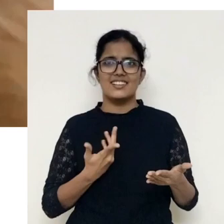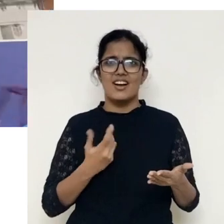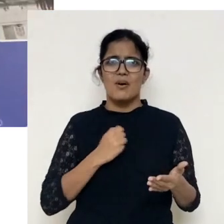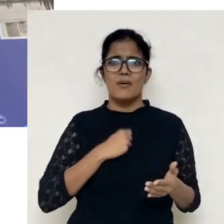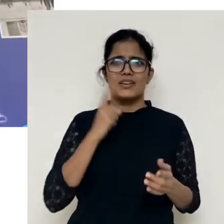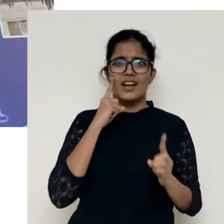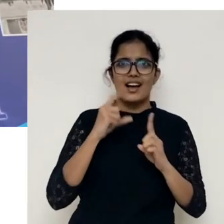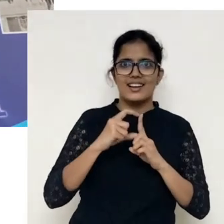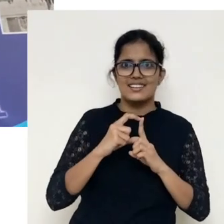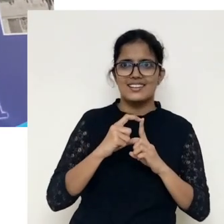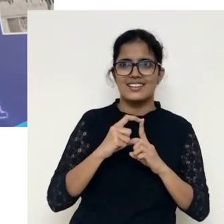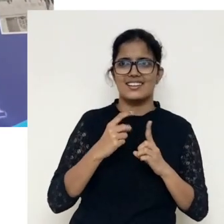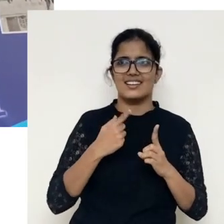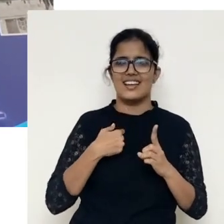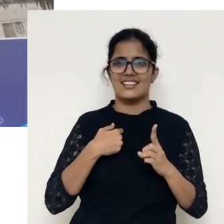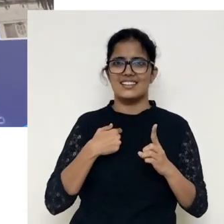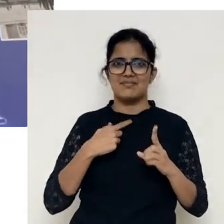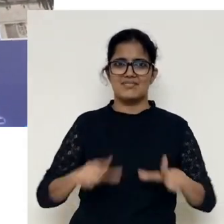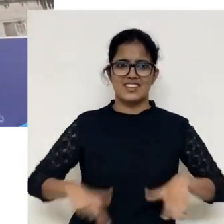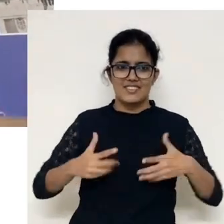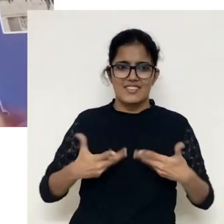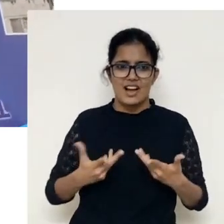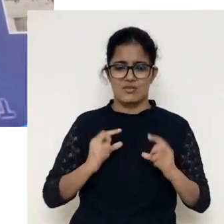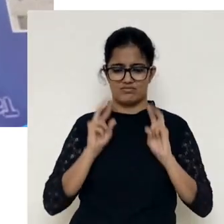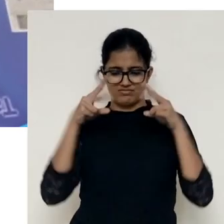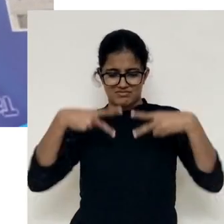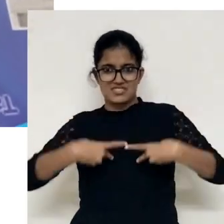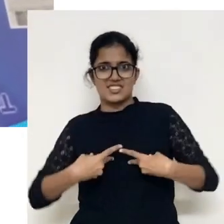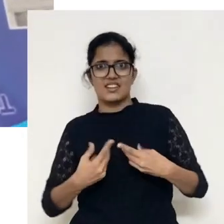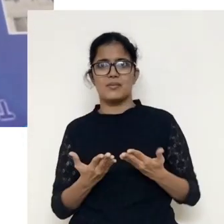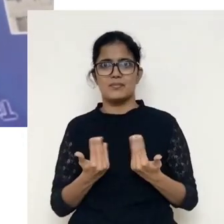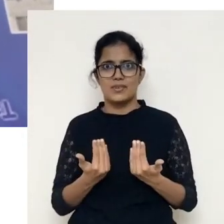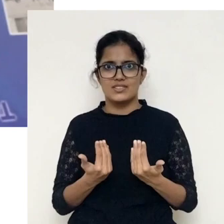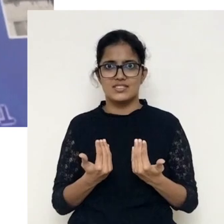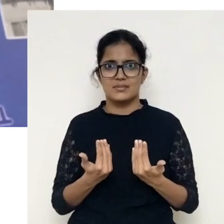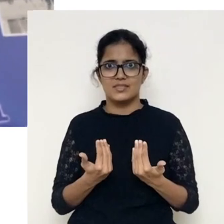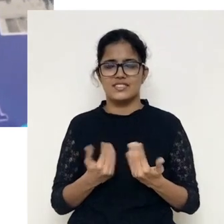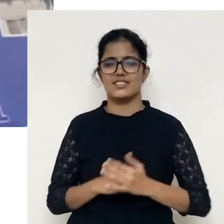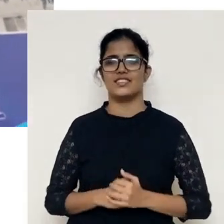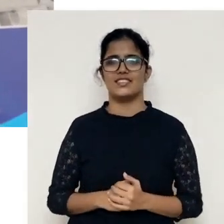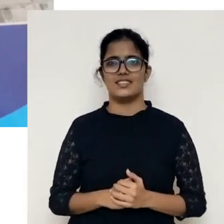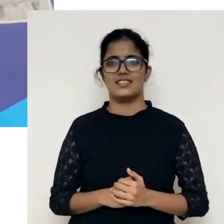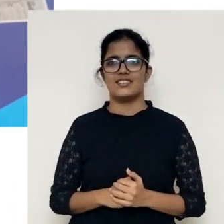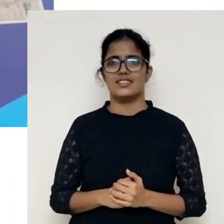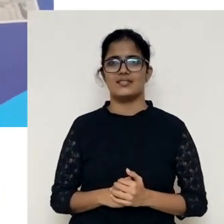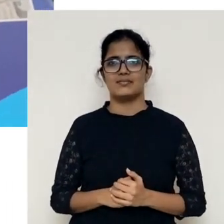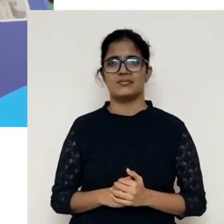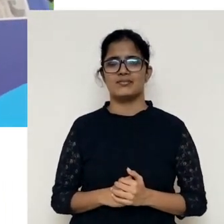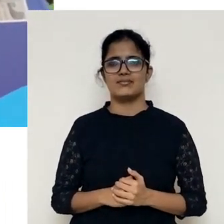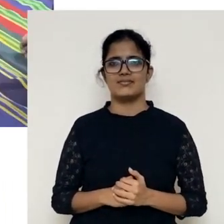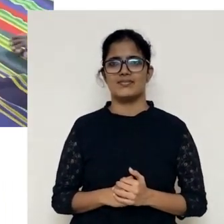they feel the sense of identity, the sense of like, oh, I have not really had the time to see myself. And it's so beautiful to see.